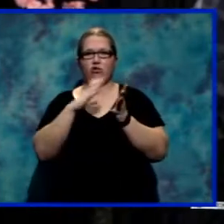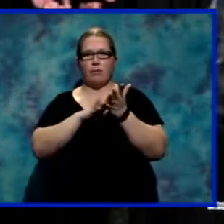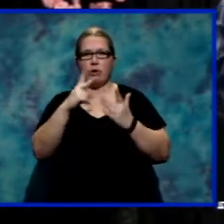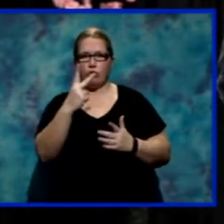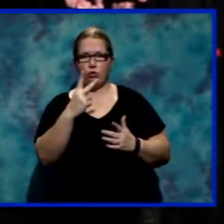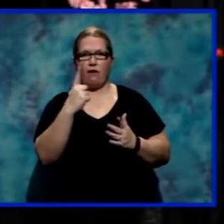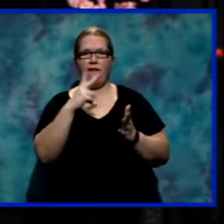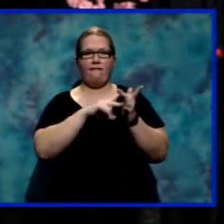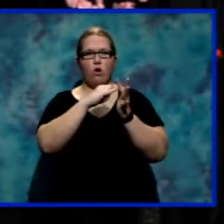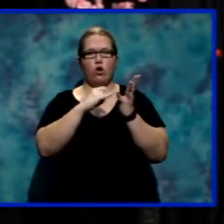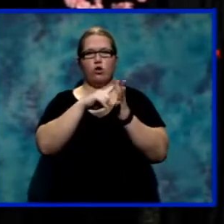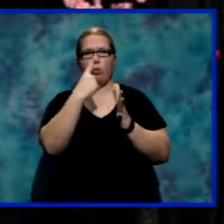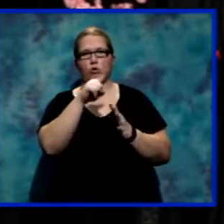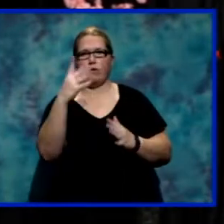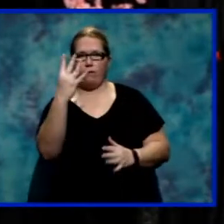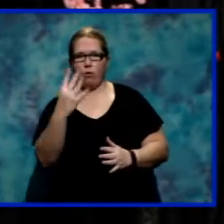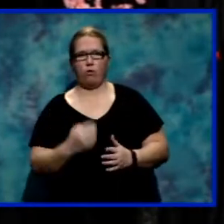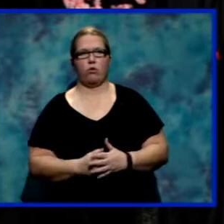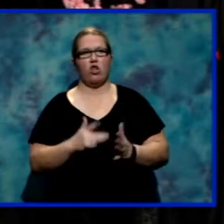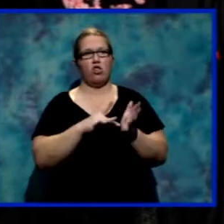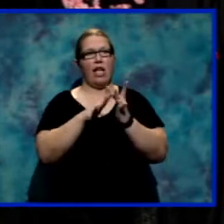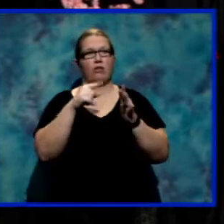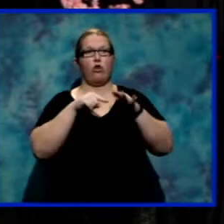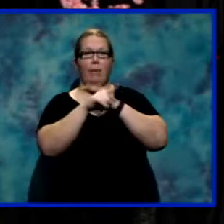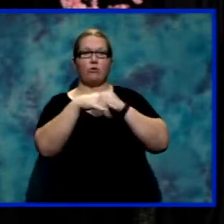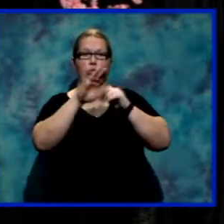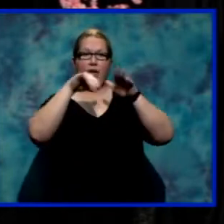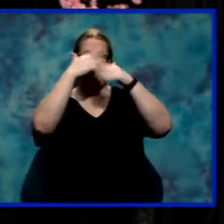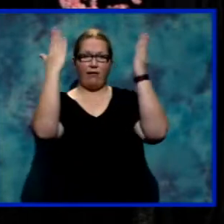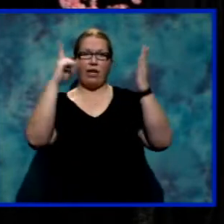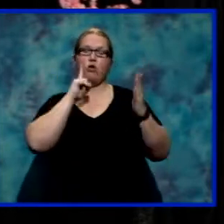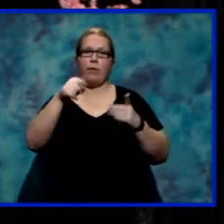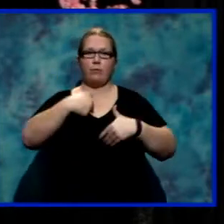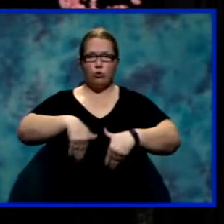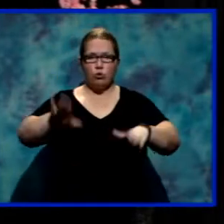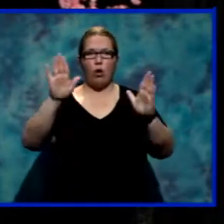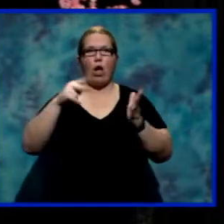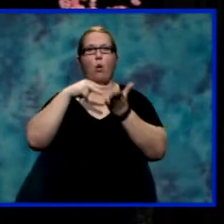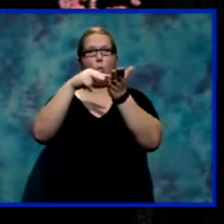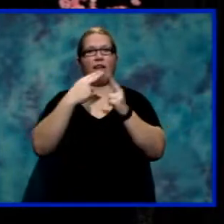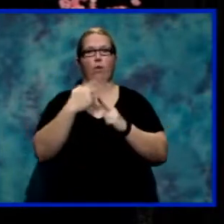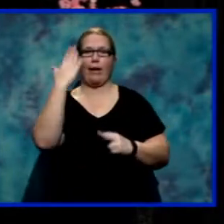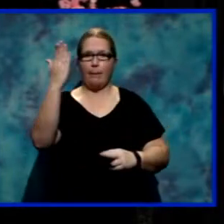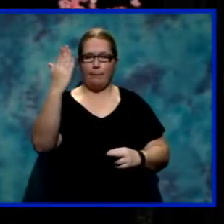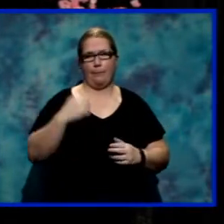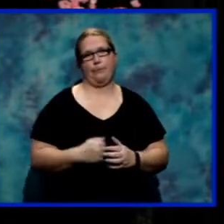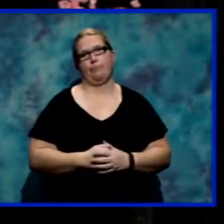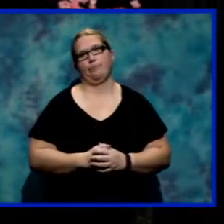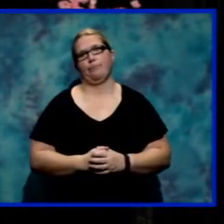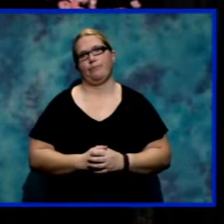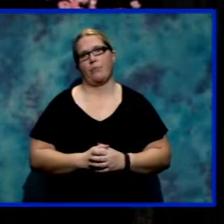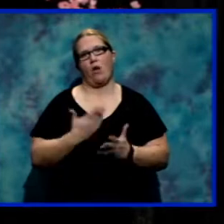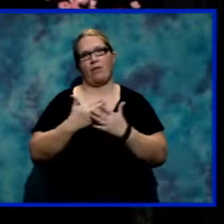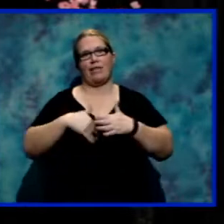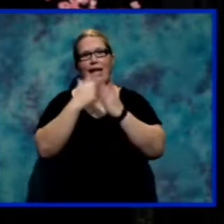4, this is the early Christian church. Jesus has just gone back to heaven and he told them to go and wait for him. On the